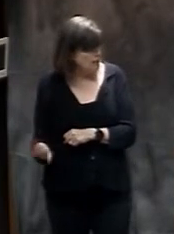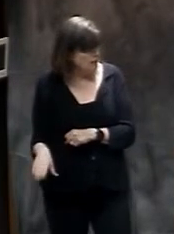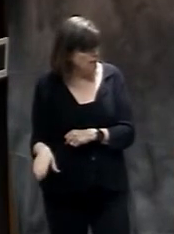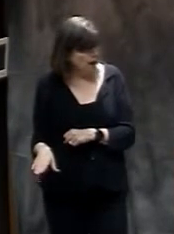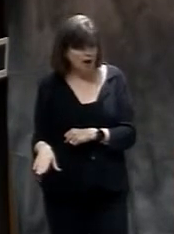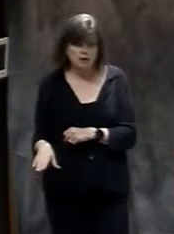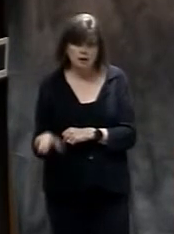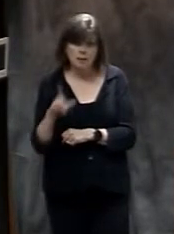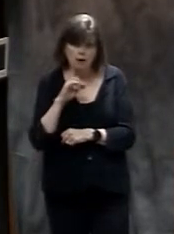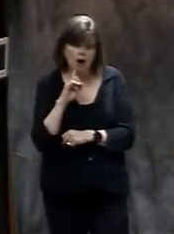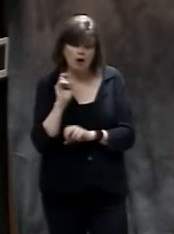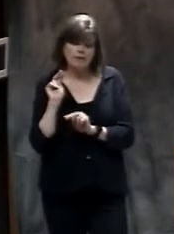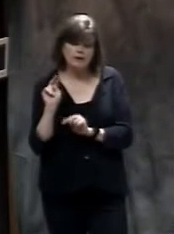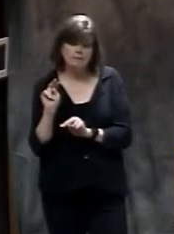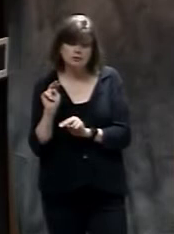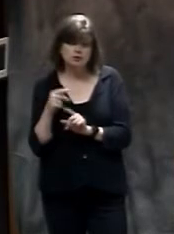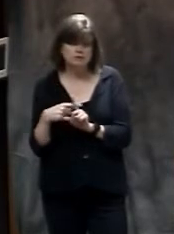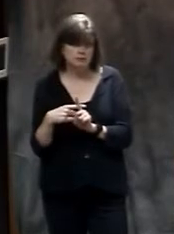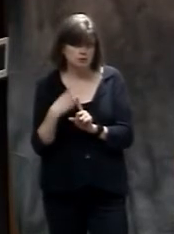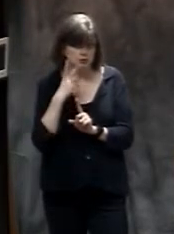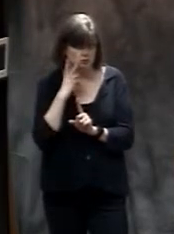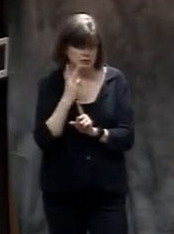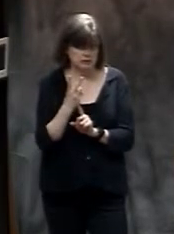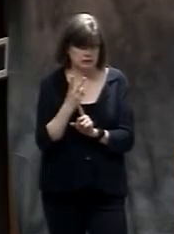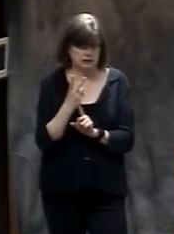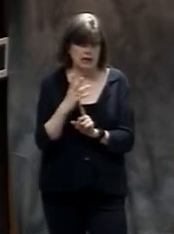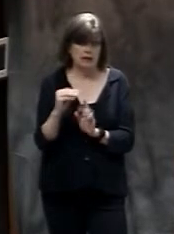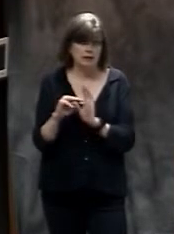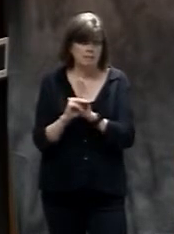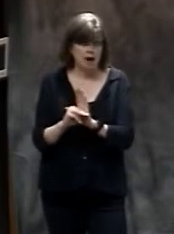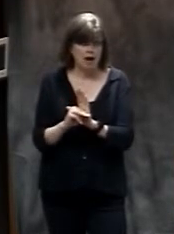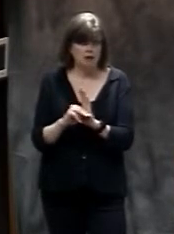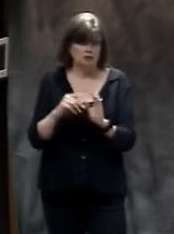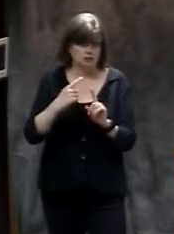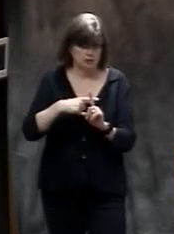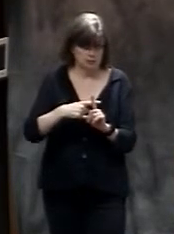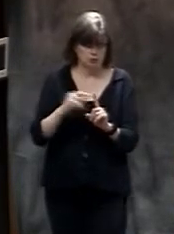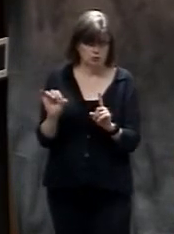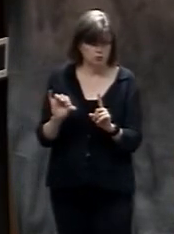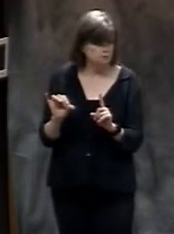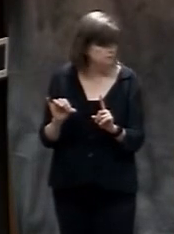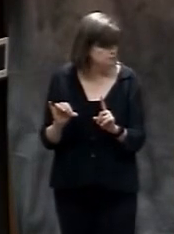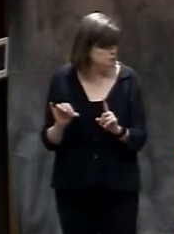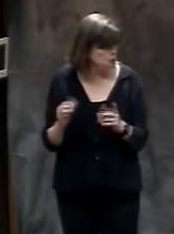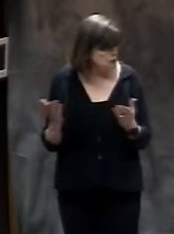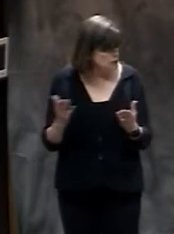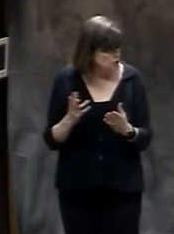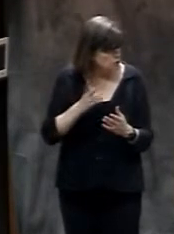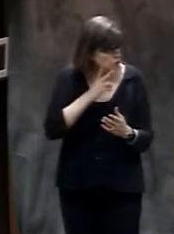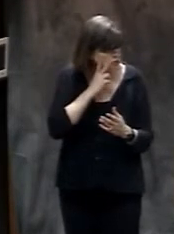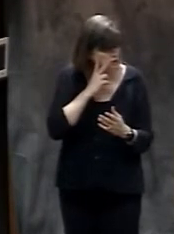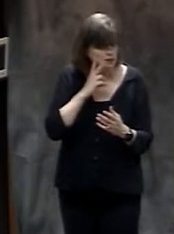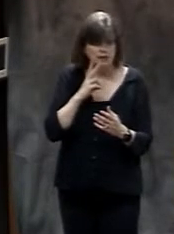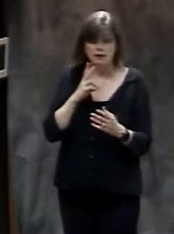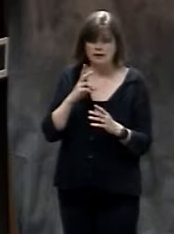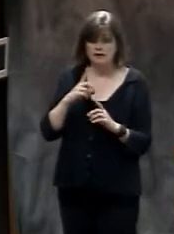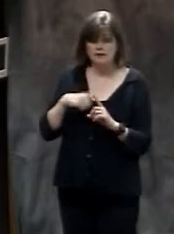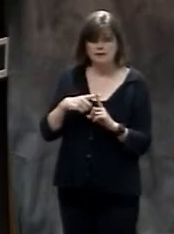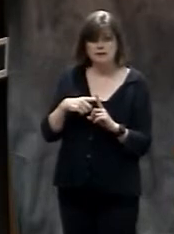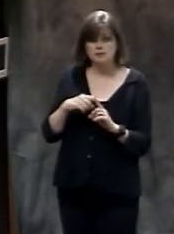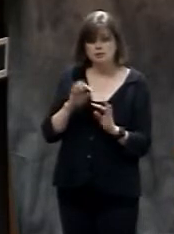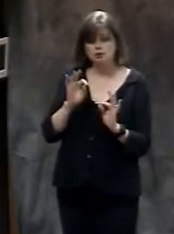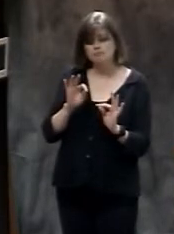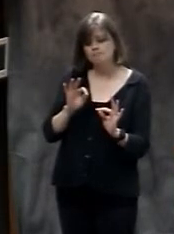the observed temperatures that we see and the modeled temperatures that we see. And you can see that in this case, the temperatures hardly ever go out of that sweet